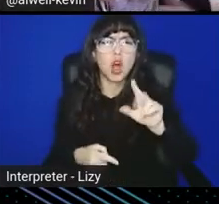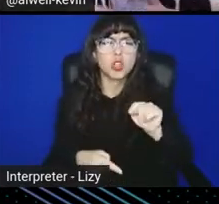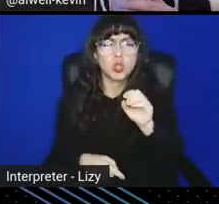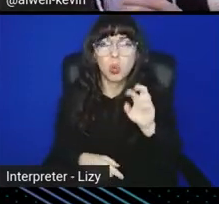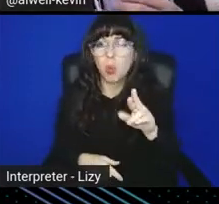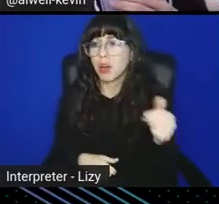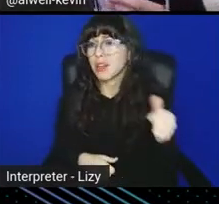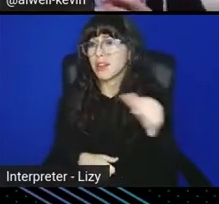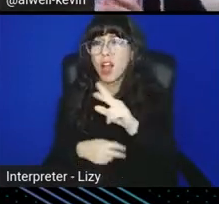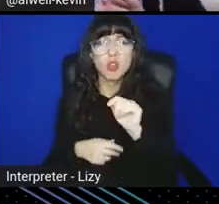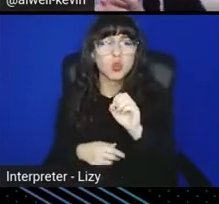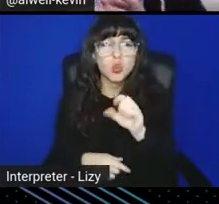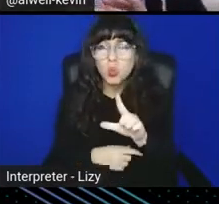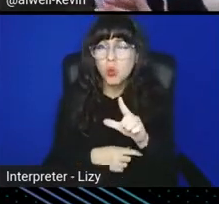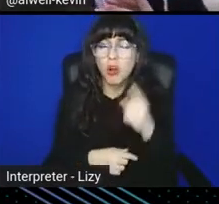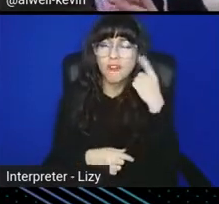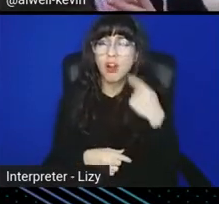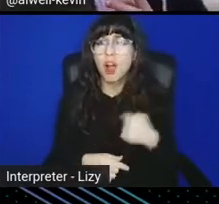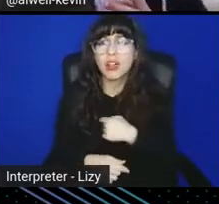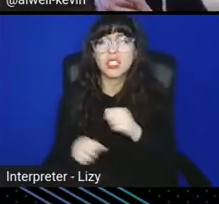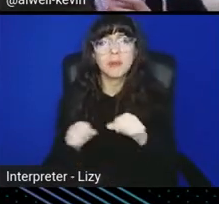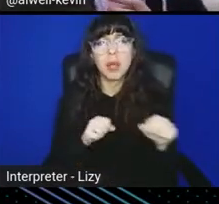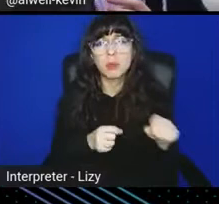know, another tool in order to,